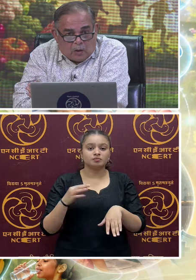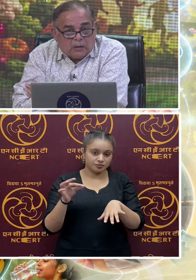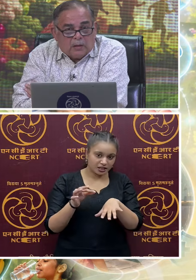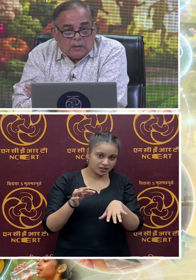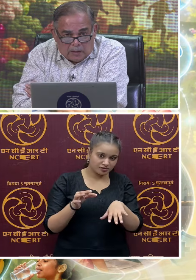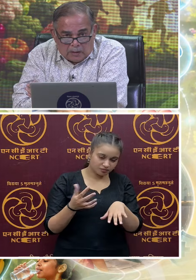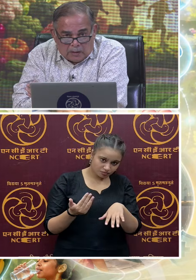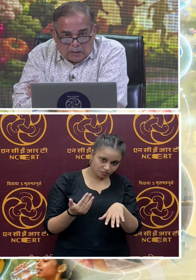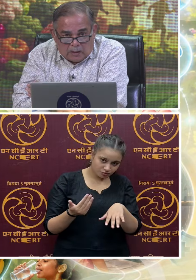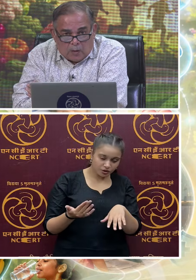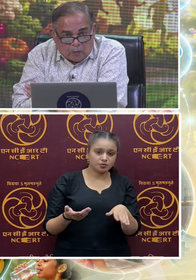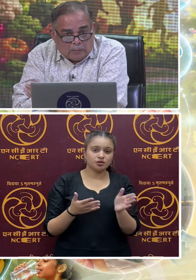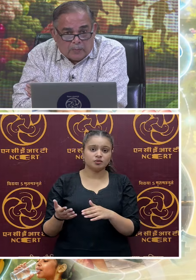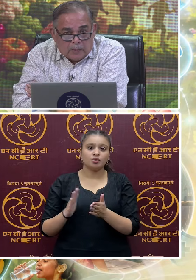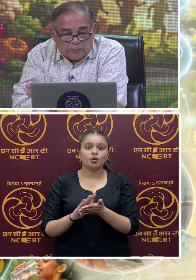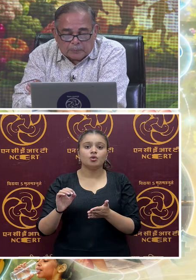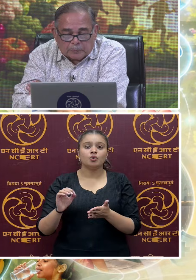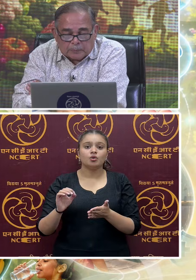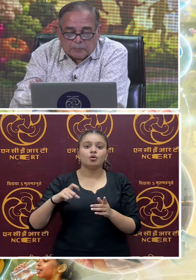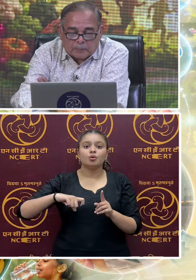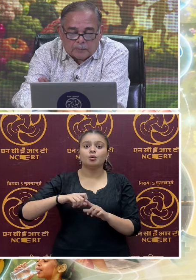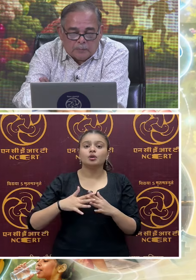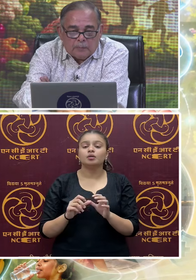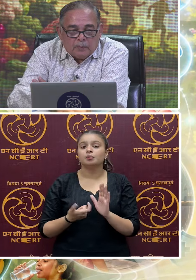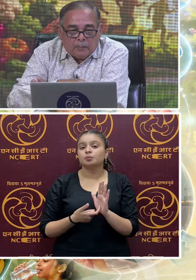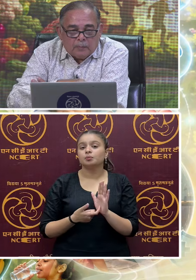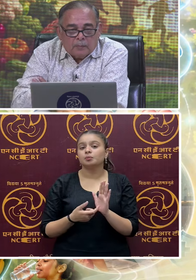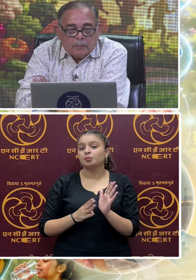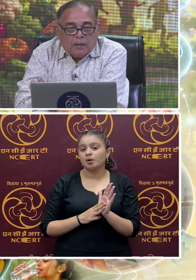pinworms or hookworm.